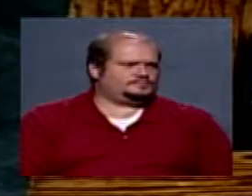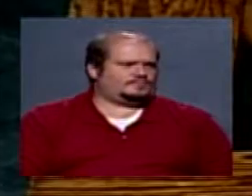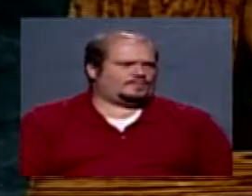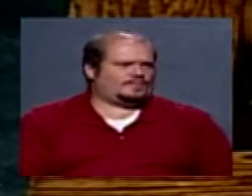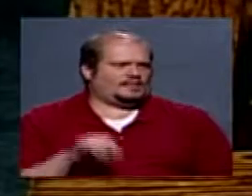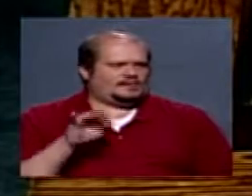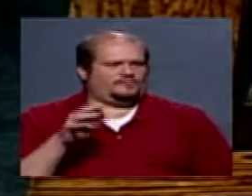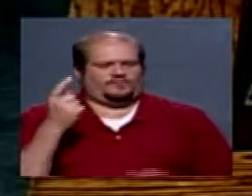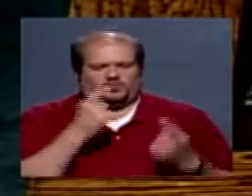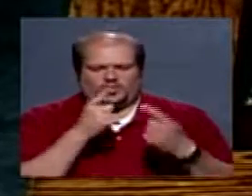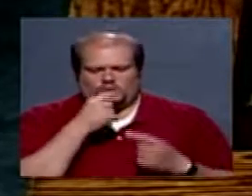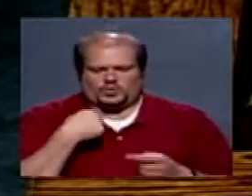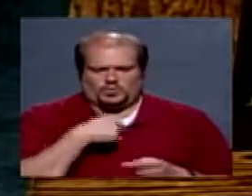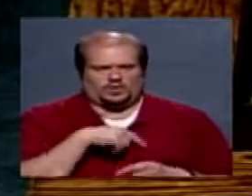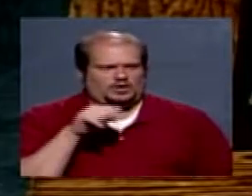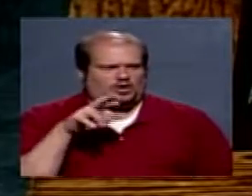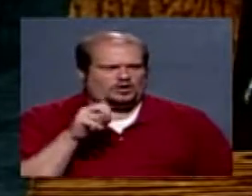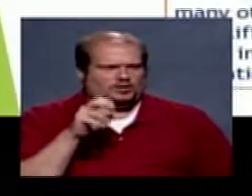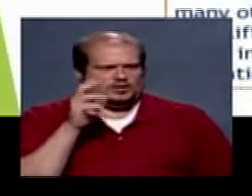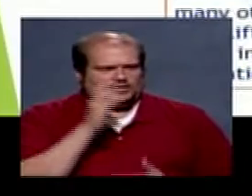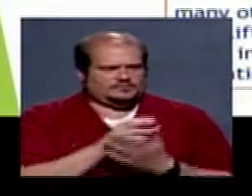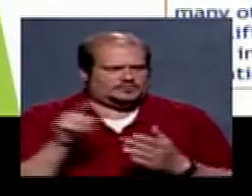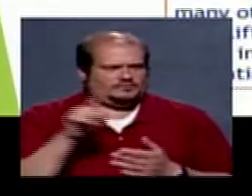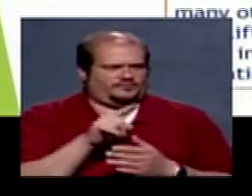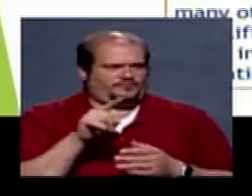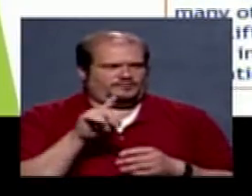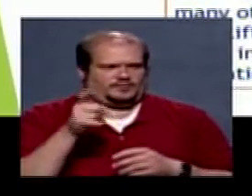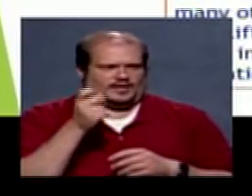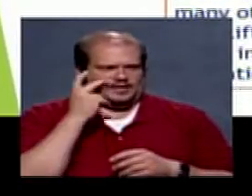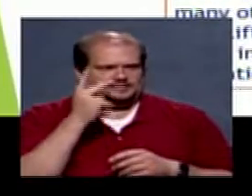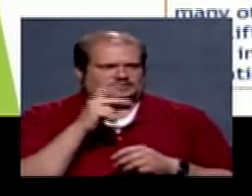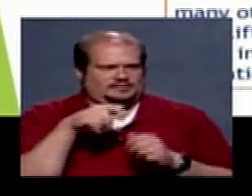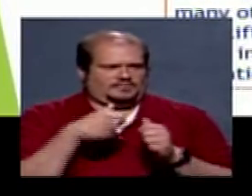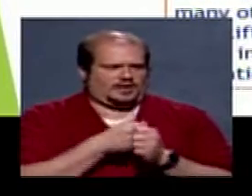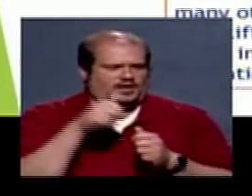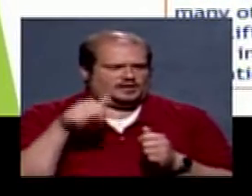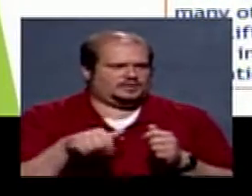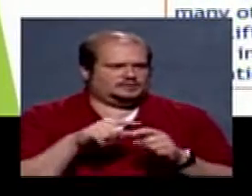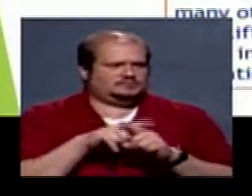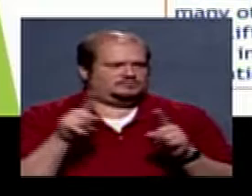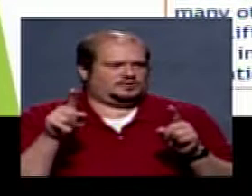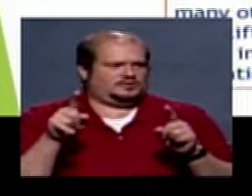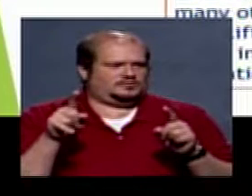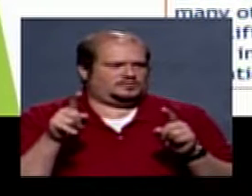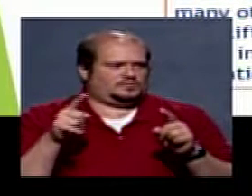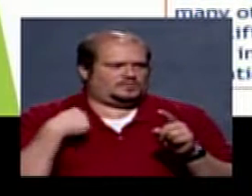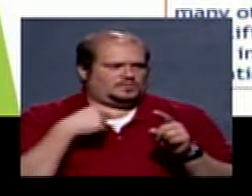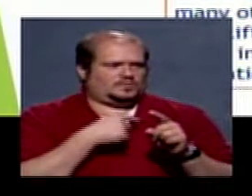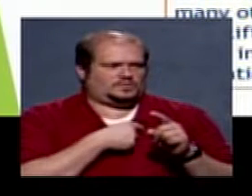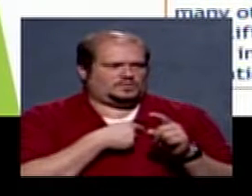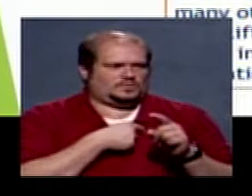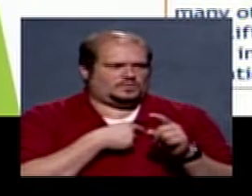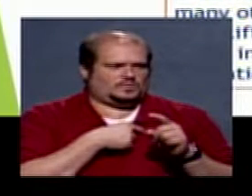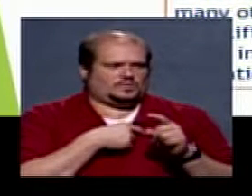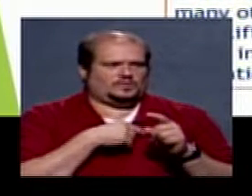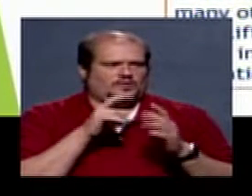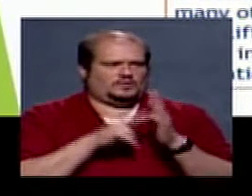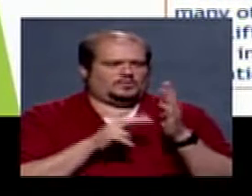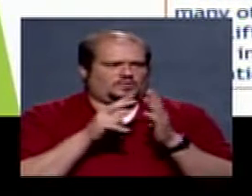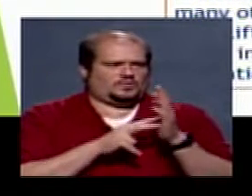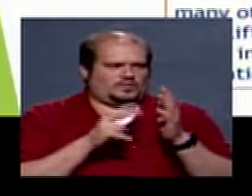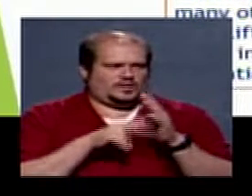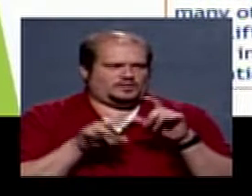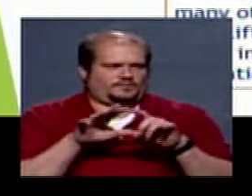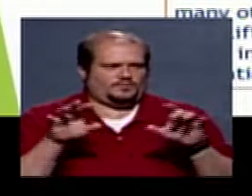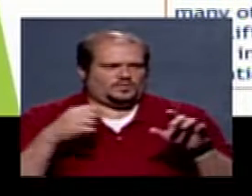So, if you're wondering who we are, I guess some of you cannot see behind there. So, I'm just going to read this